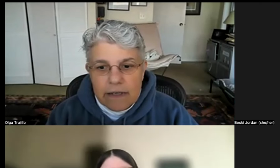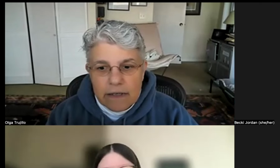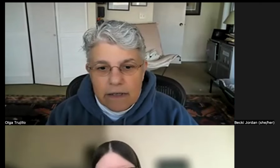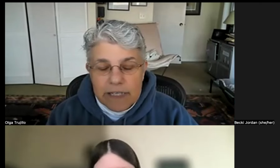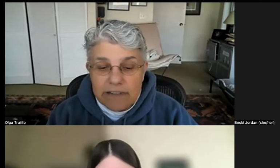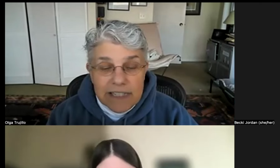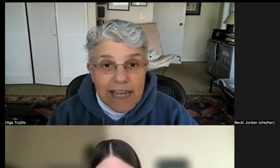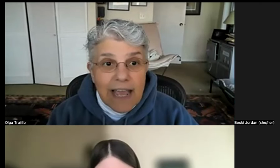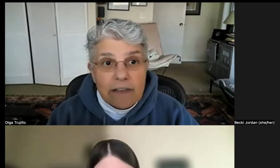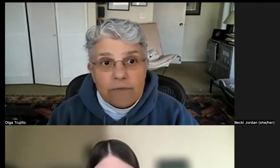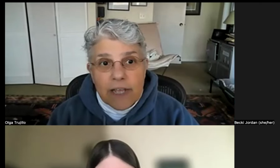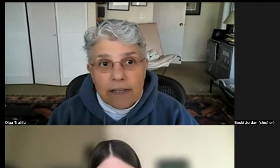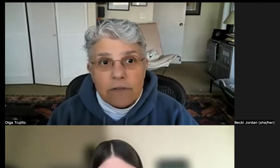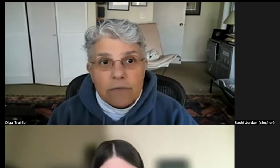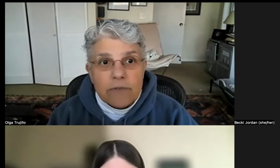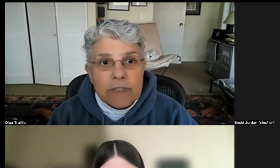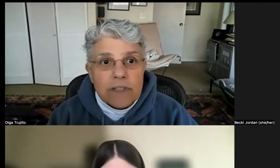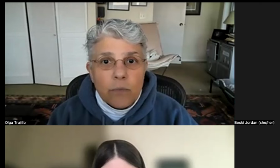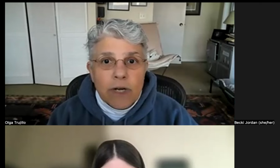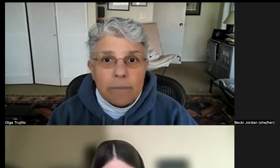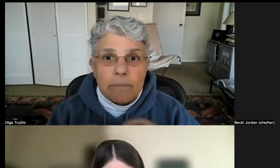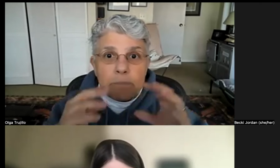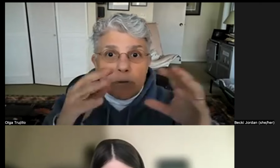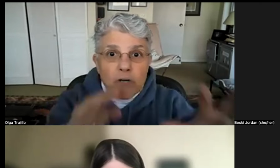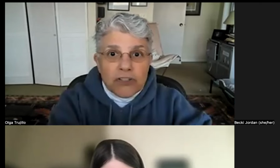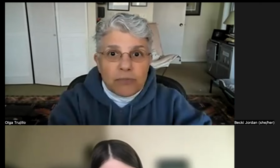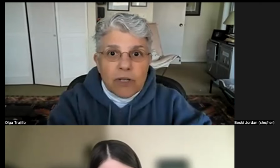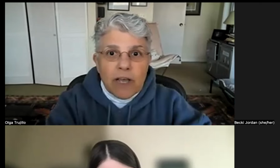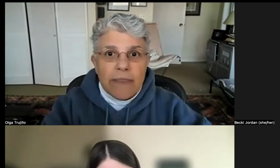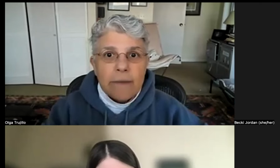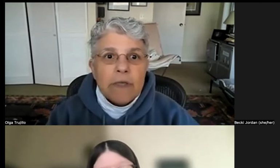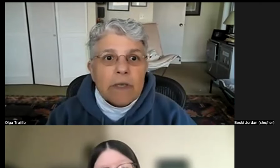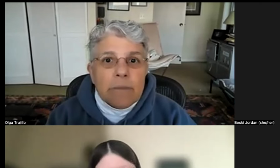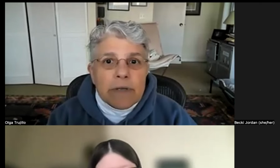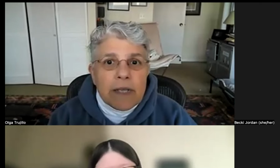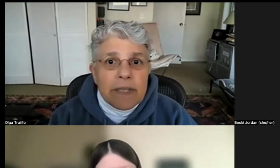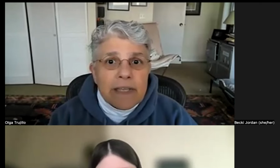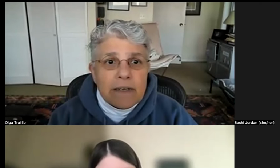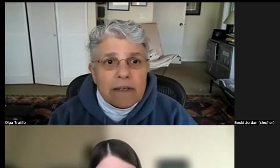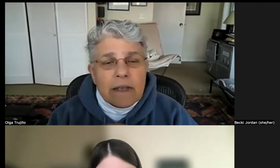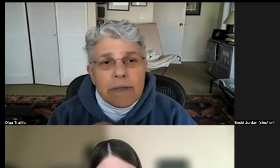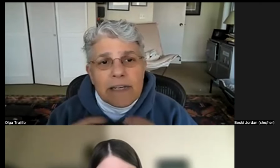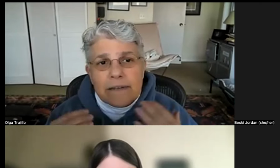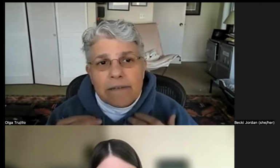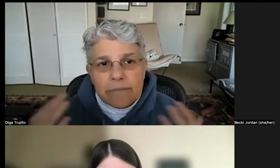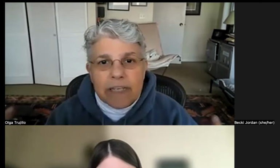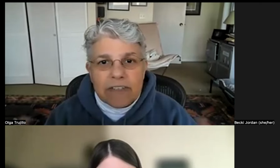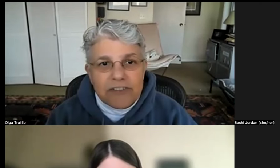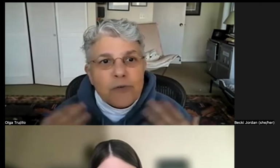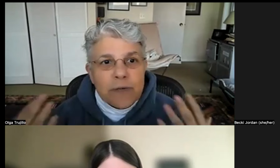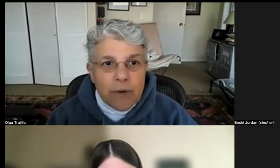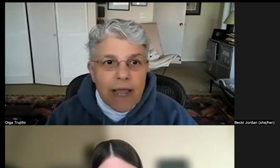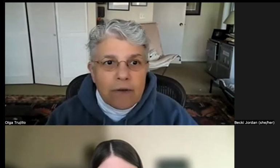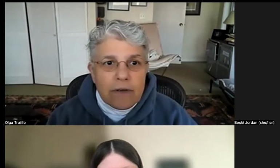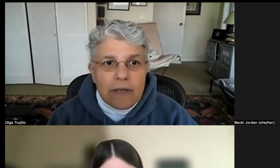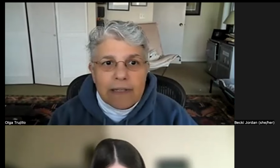instead, because I didn't ask for an access review, I didn't want to push one on them, but I made, because they